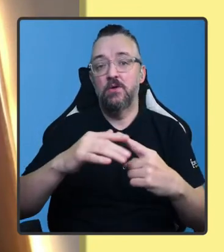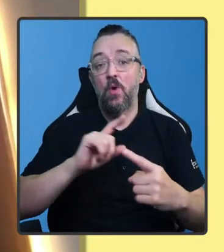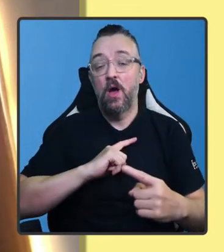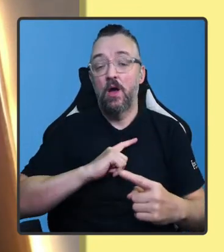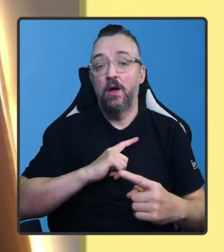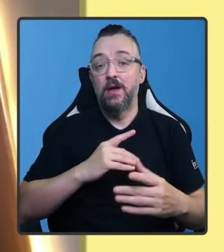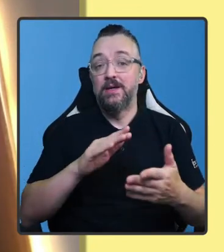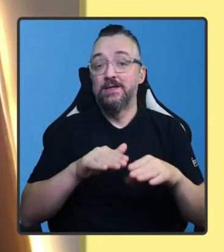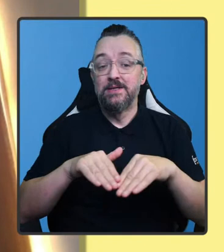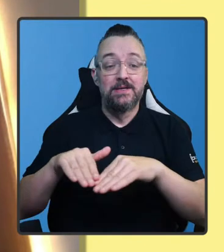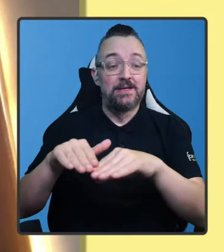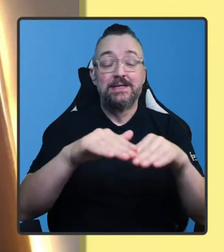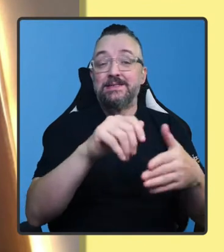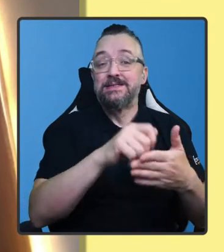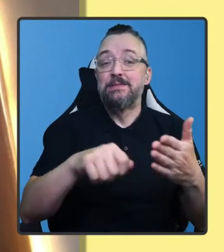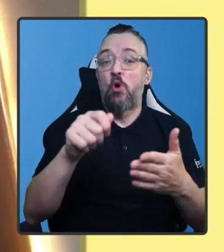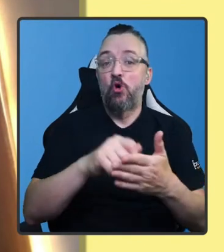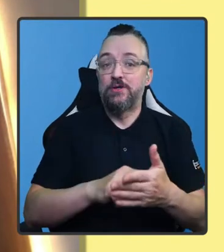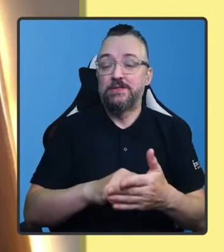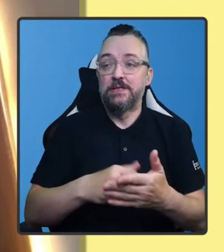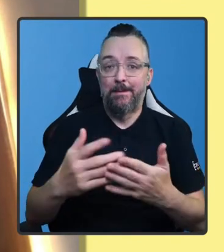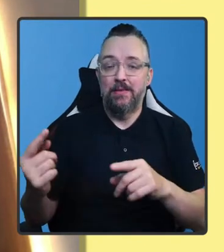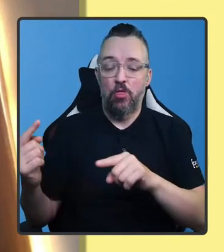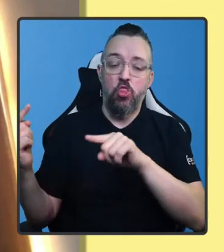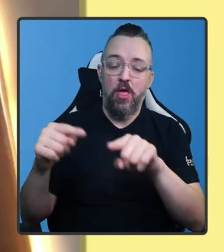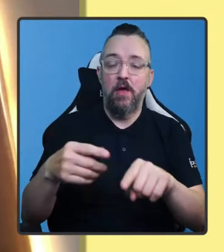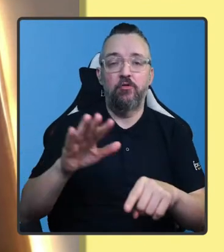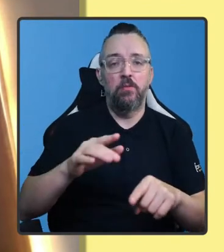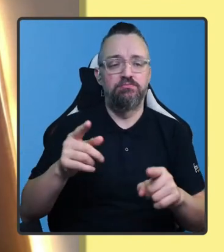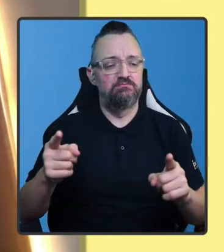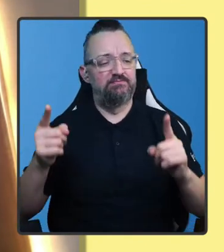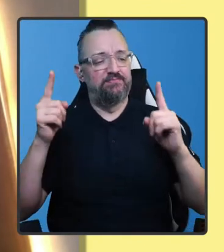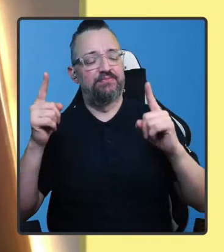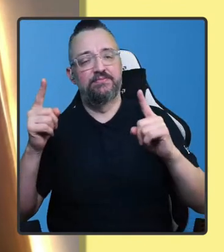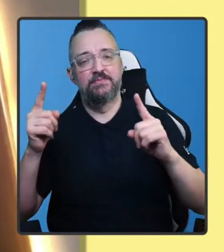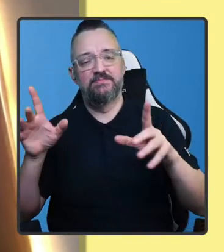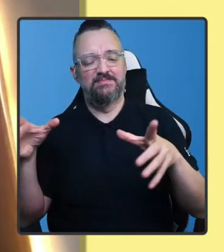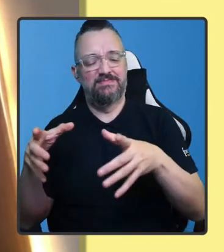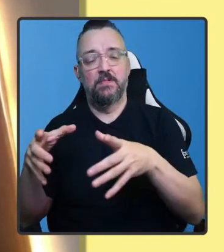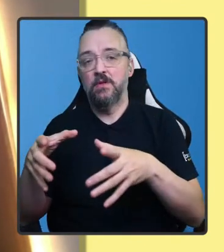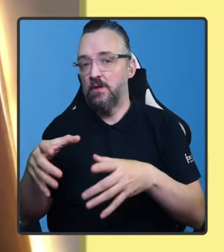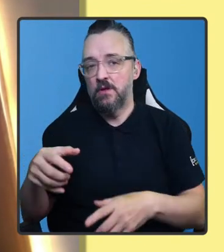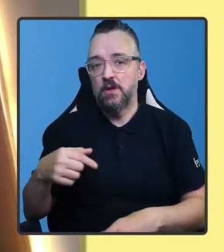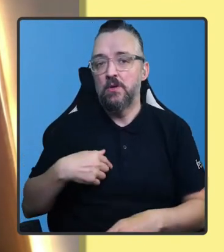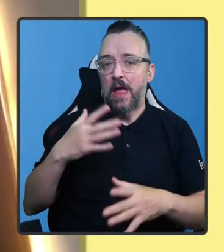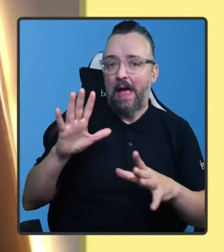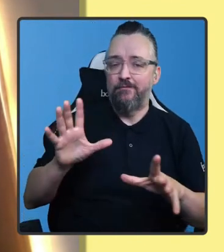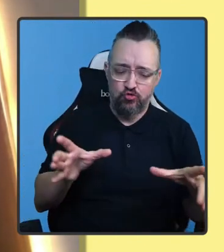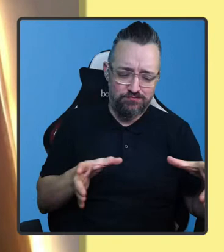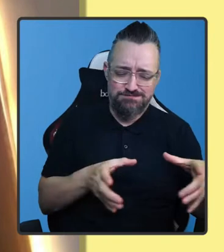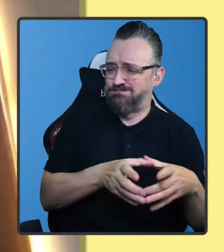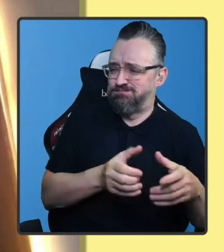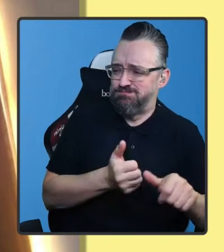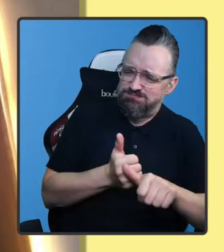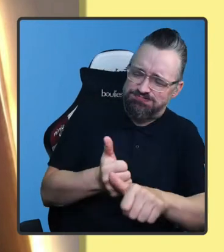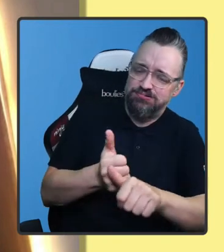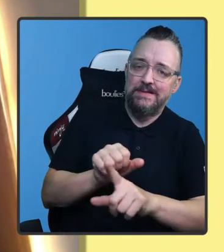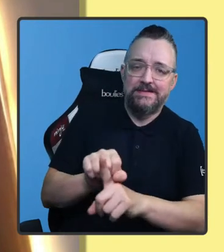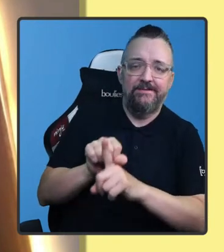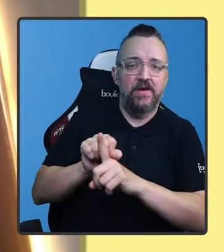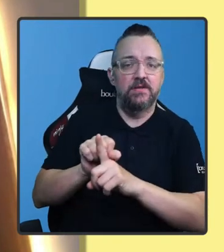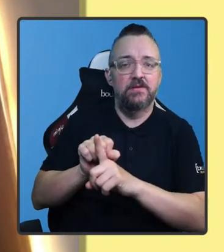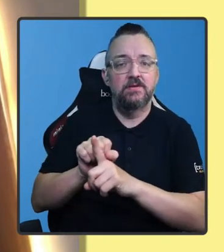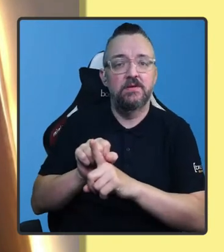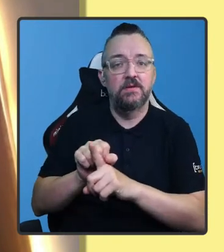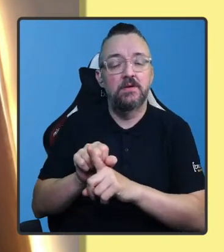are under attack by authoritarian forces. We have to stand together to defend these values. Never